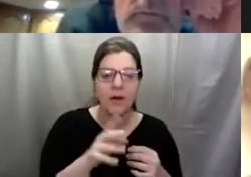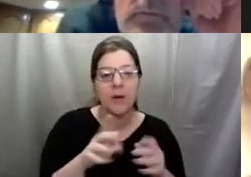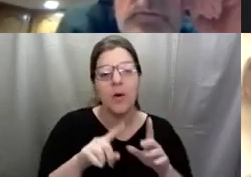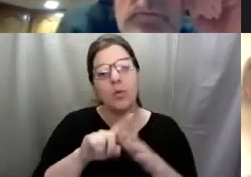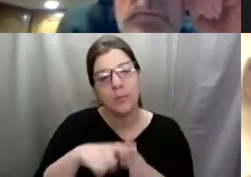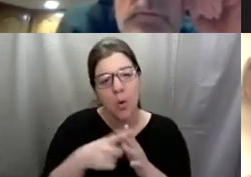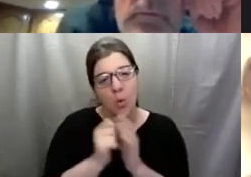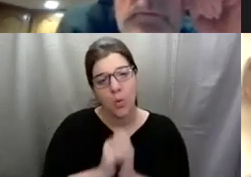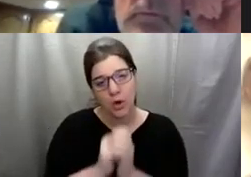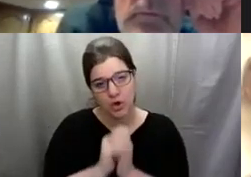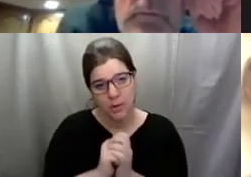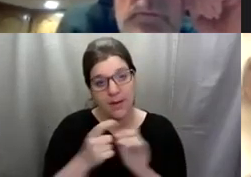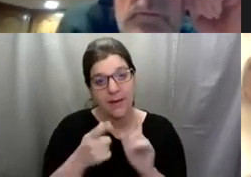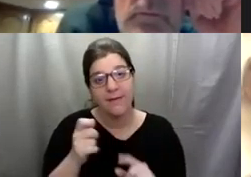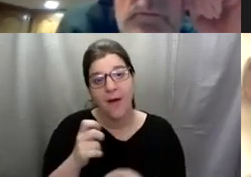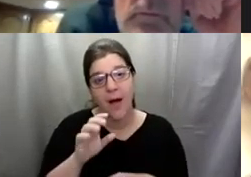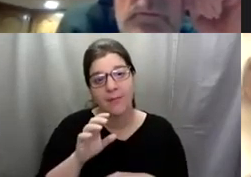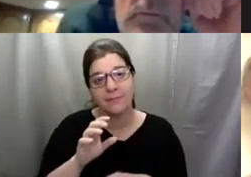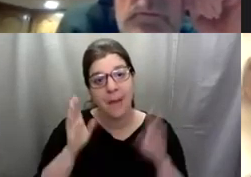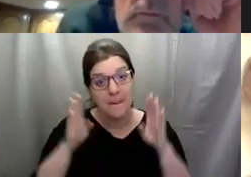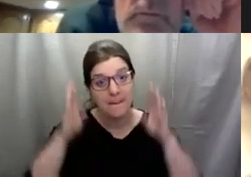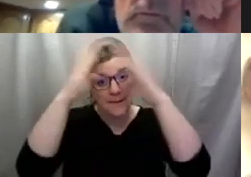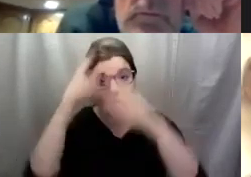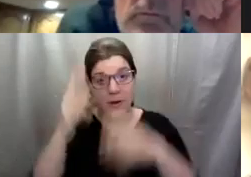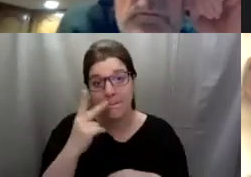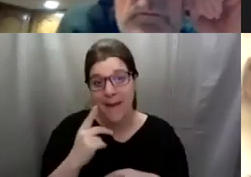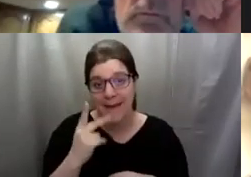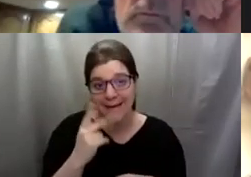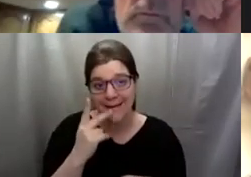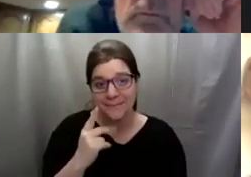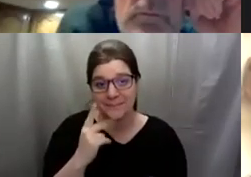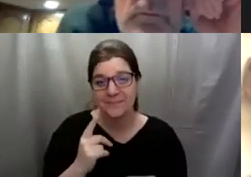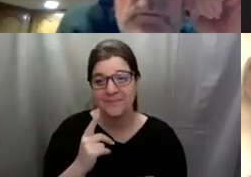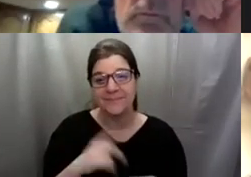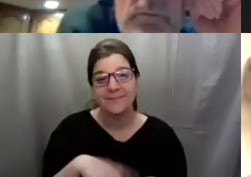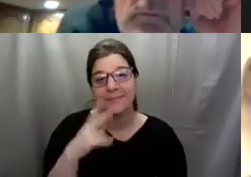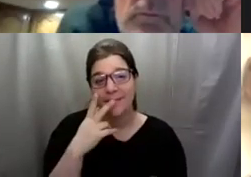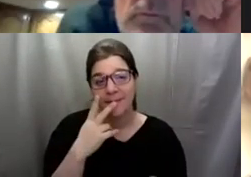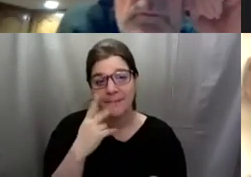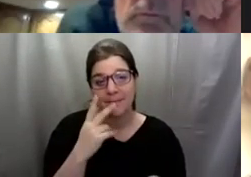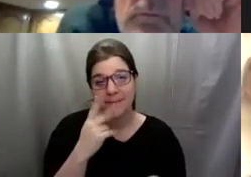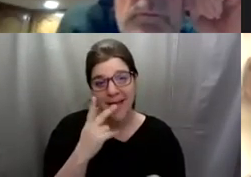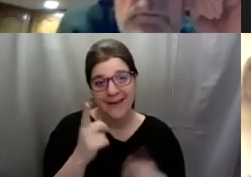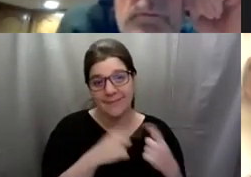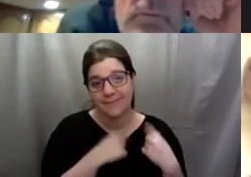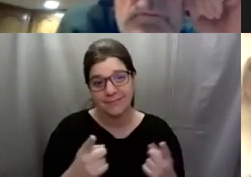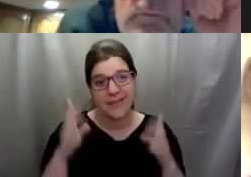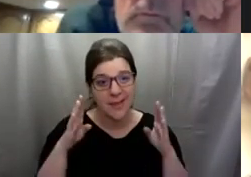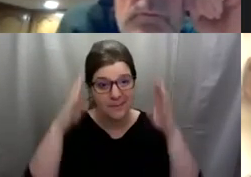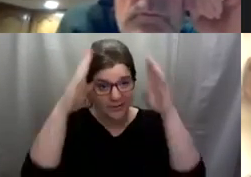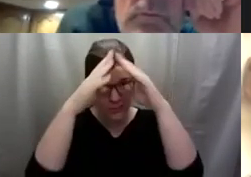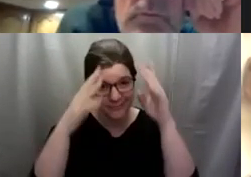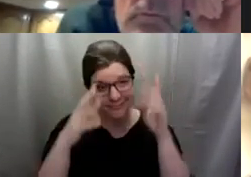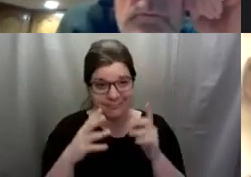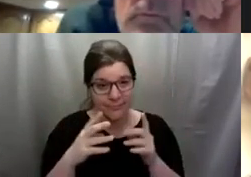service from Bishop Peggy Johnson, who has kind of been our resident bishop for the Association of Ministers